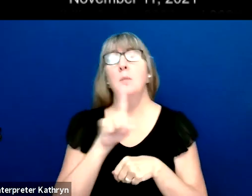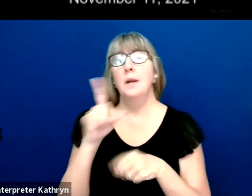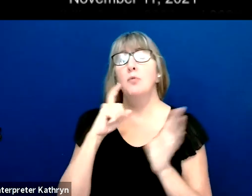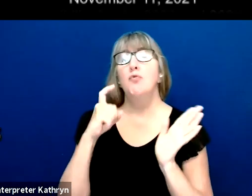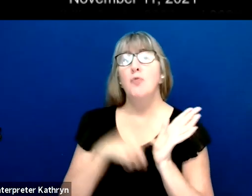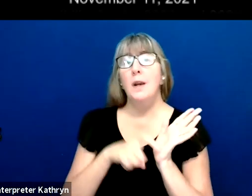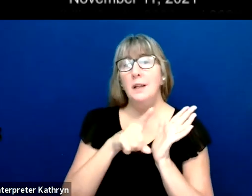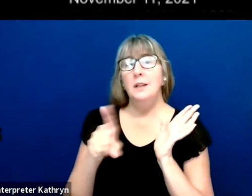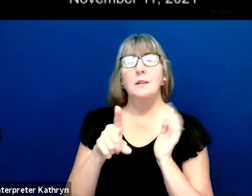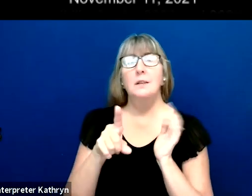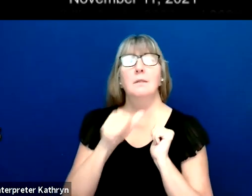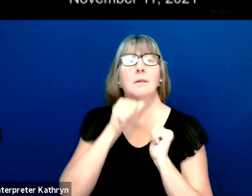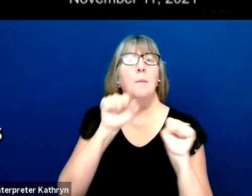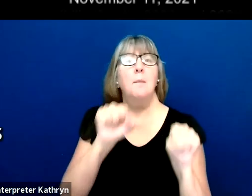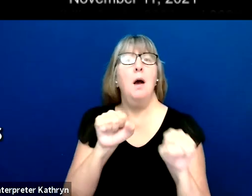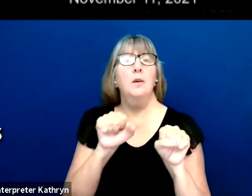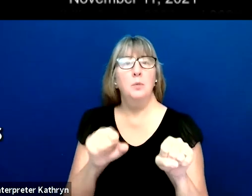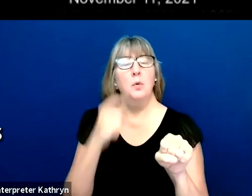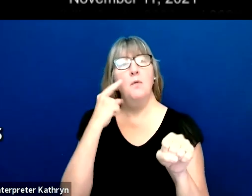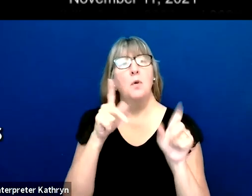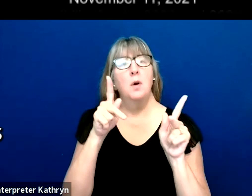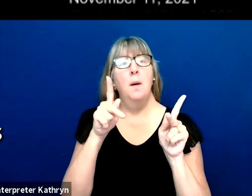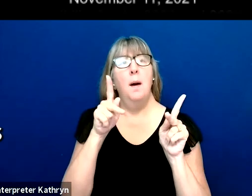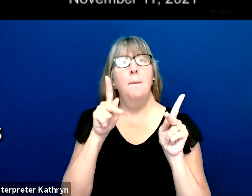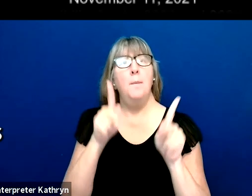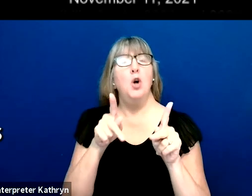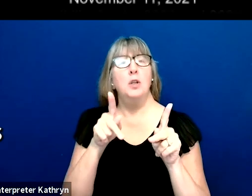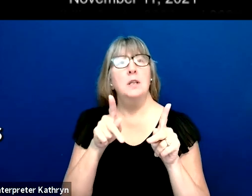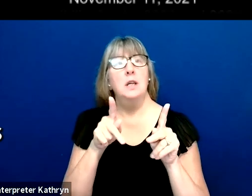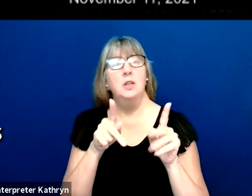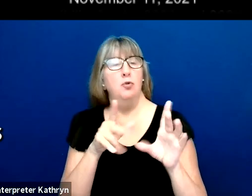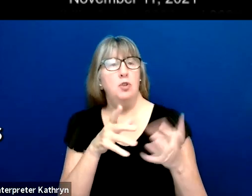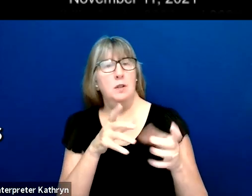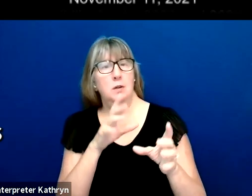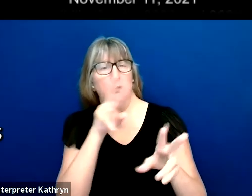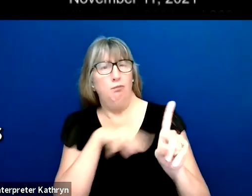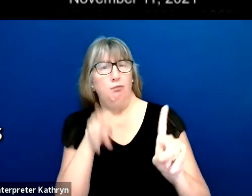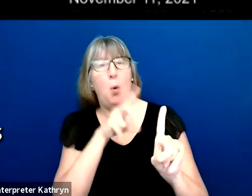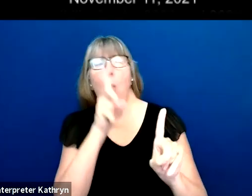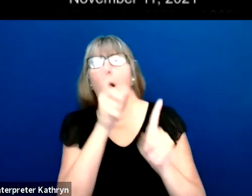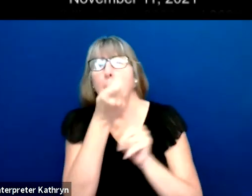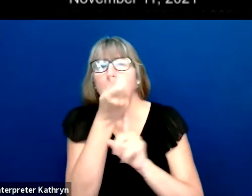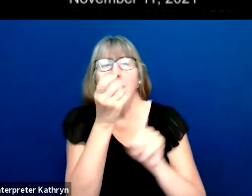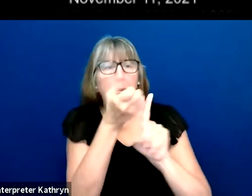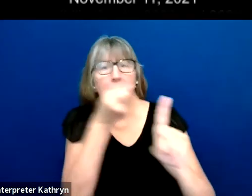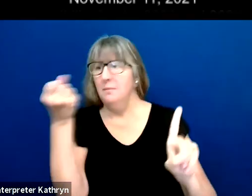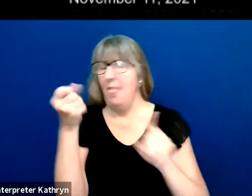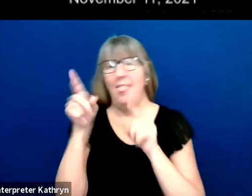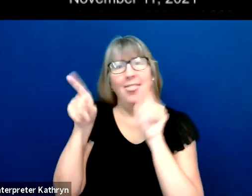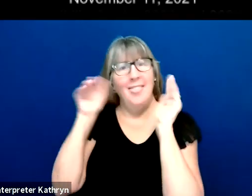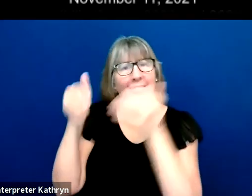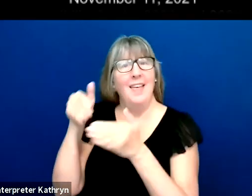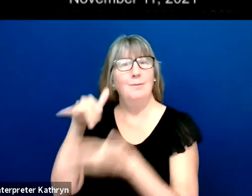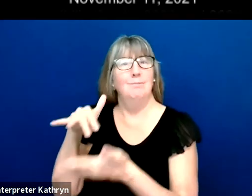that it's not possible to take a person out of context. And it really invites us to check all of our biases. I've had a number